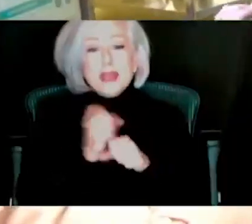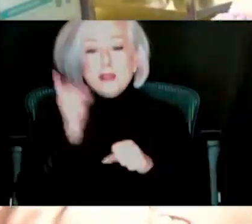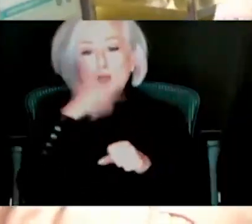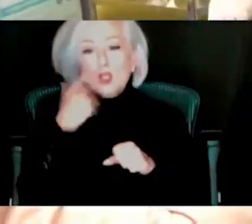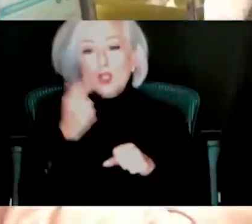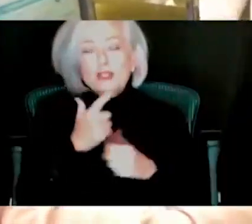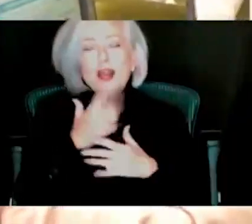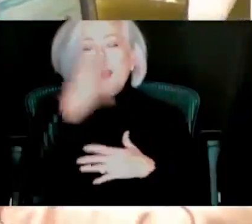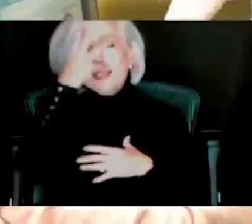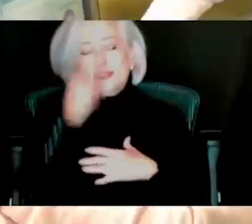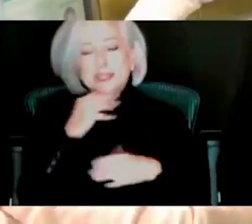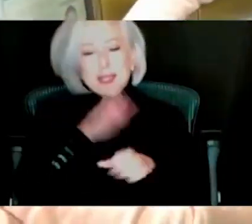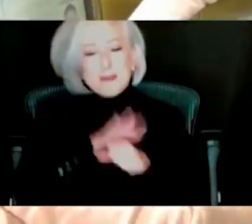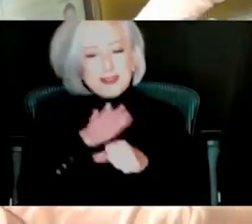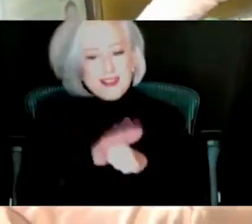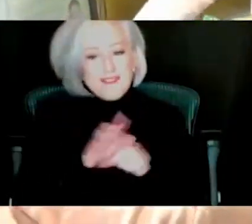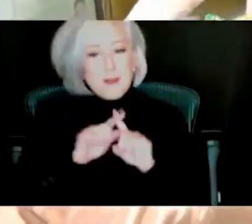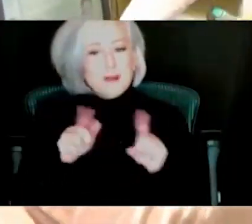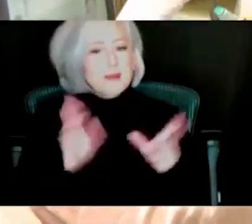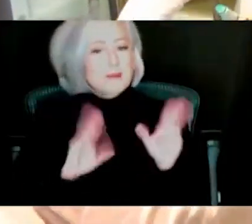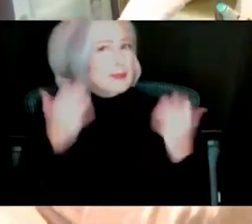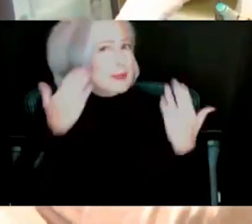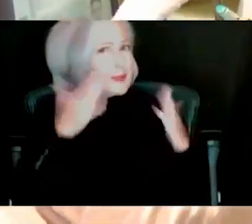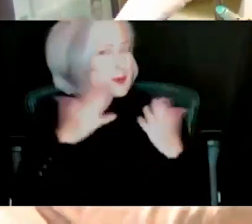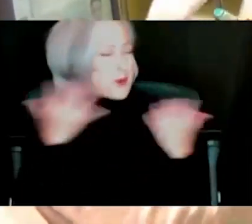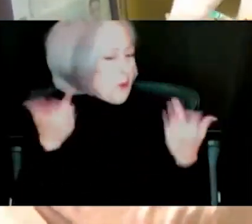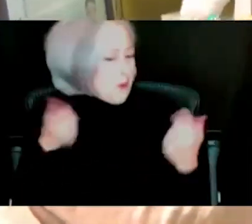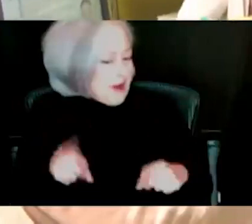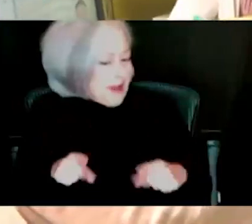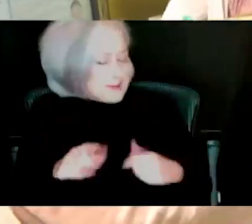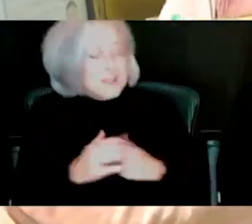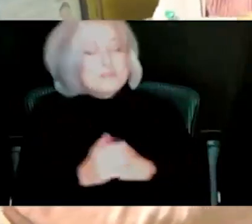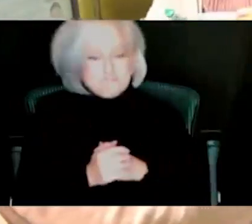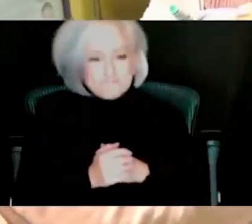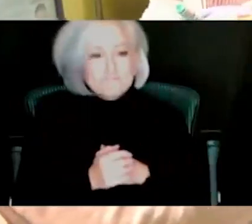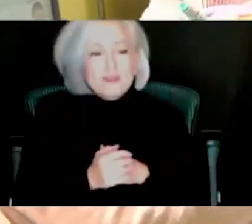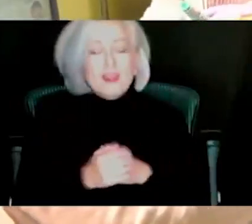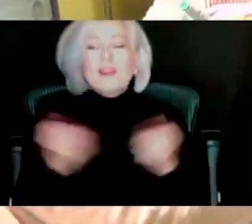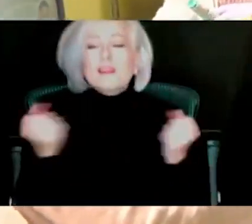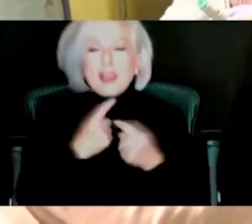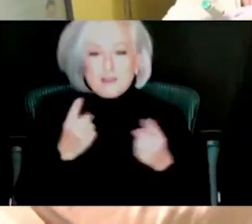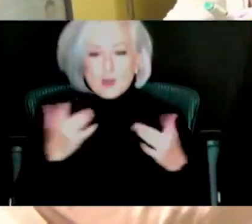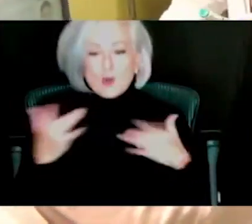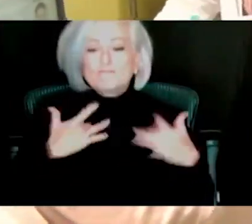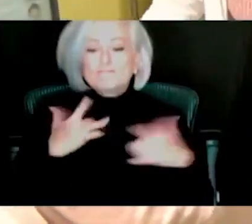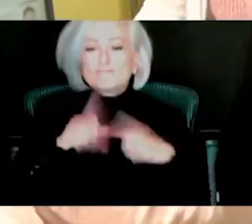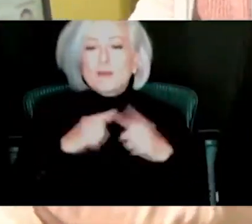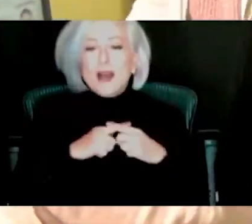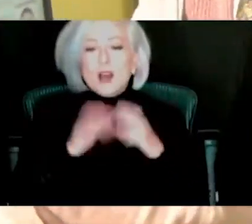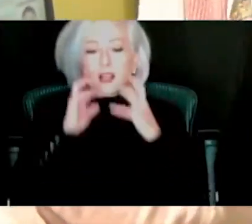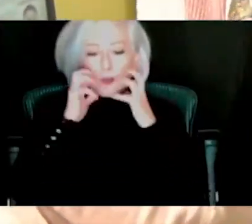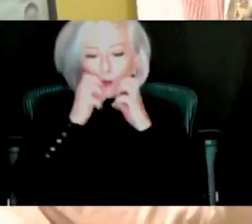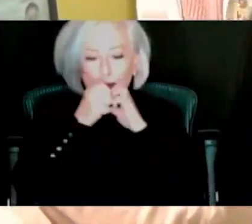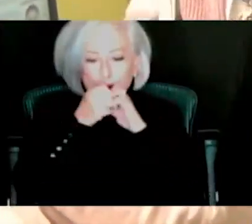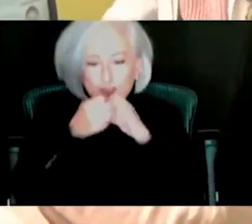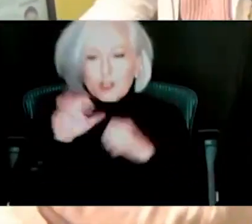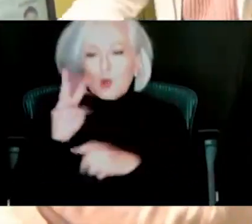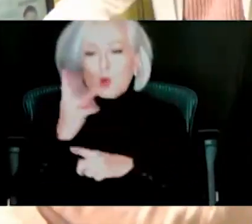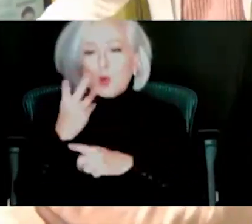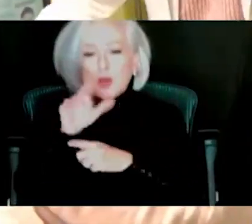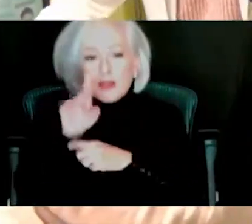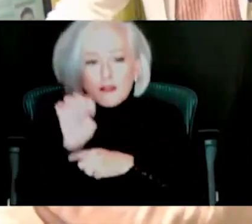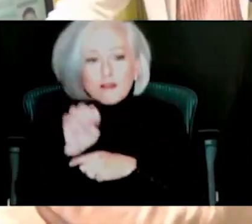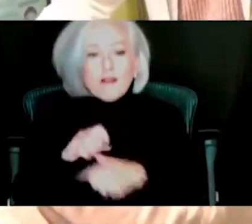really knows what they did. And then, of course, everybody worries about the wrinkles too. So, the neurotoxins, the Botox, the